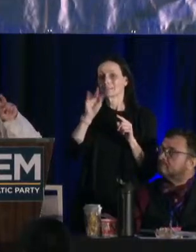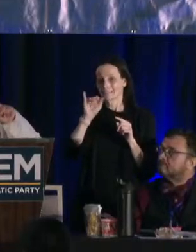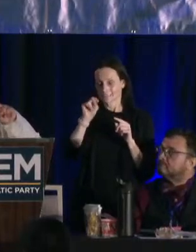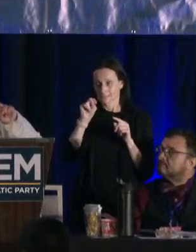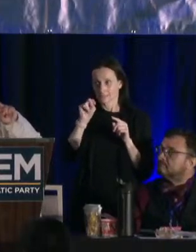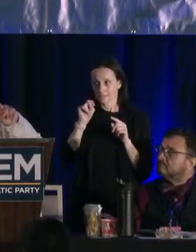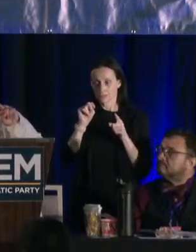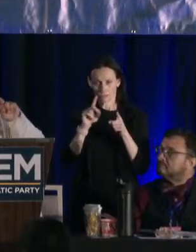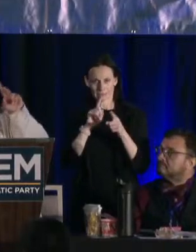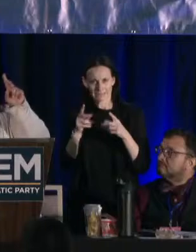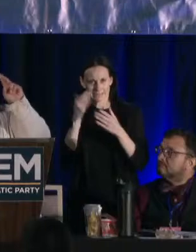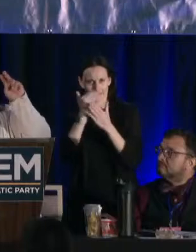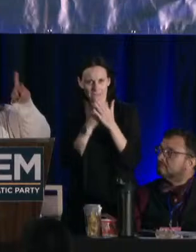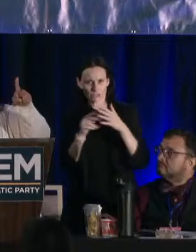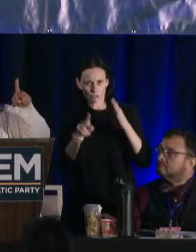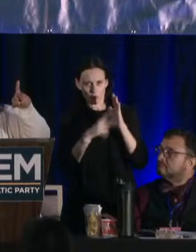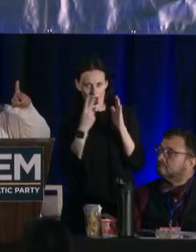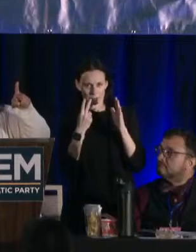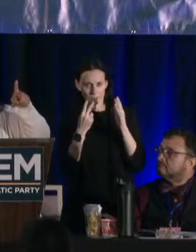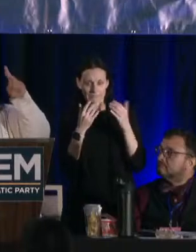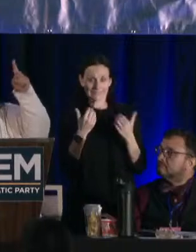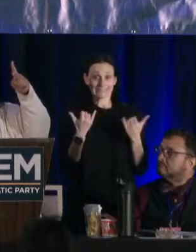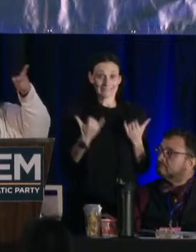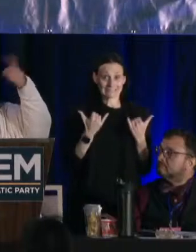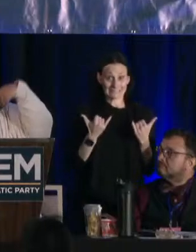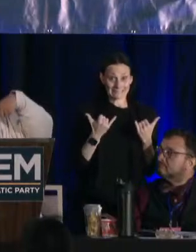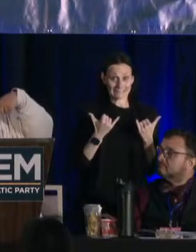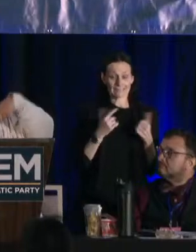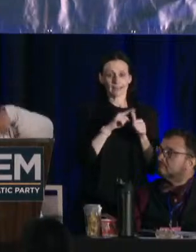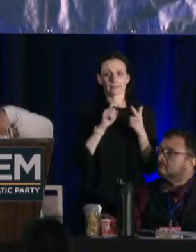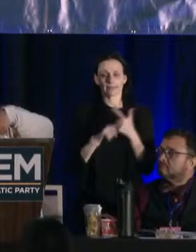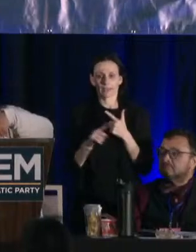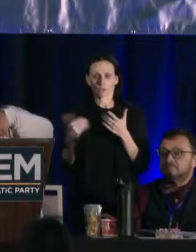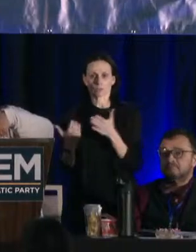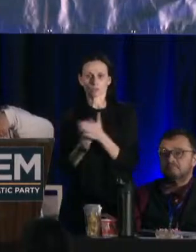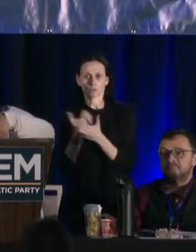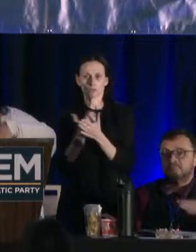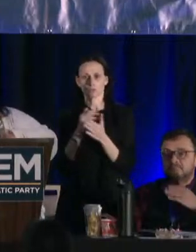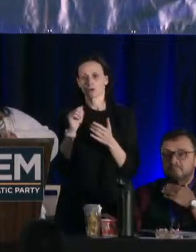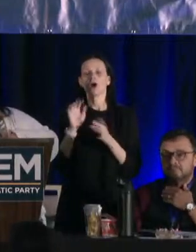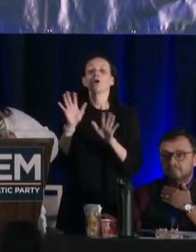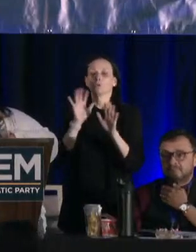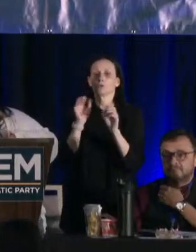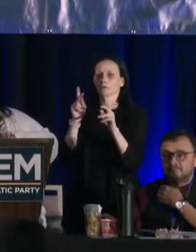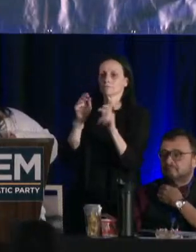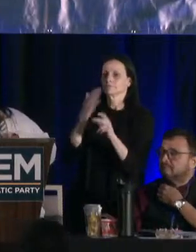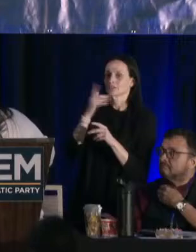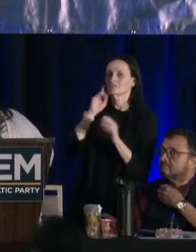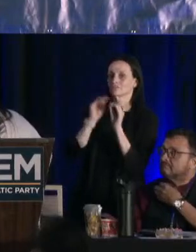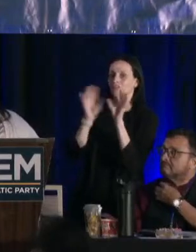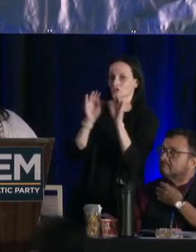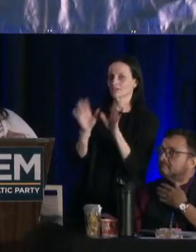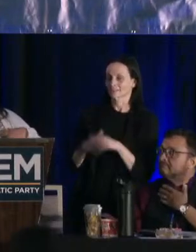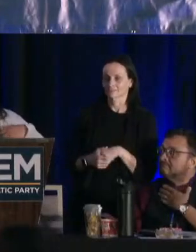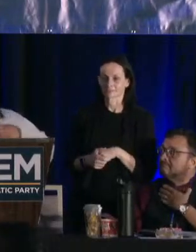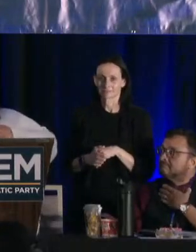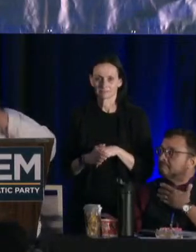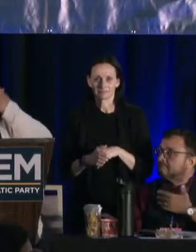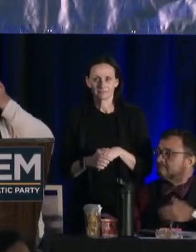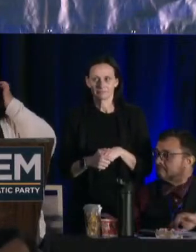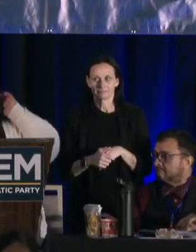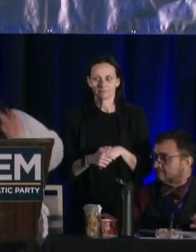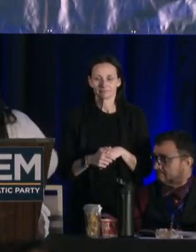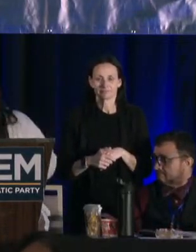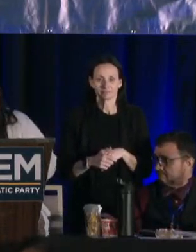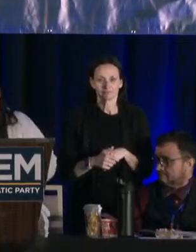Democrats. So it was listed twice under existing, and then under new as Armenian American. Oh, okay. Thank you for the clarification. Appreciate it.